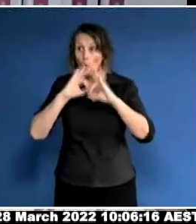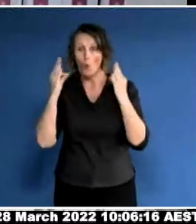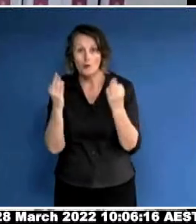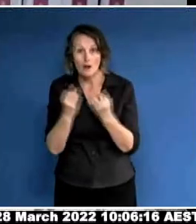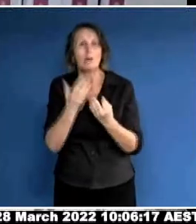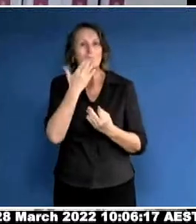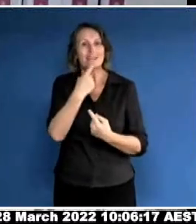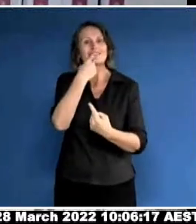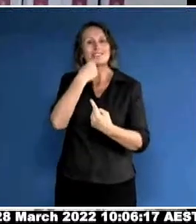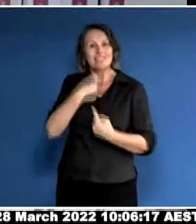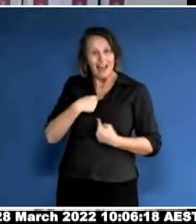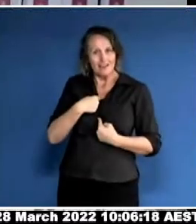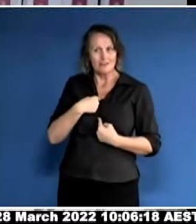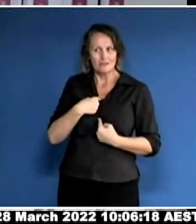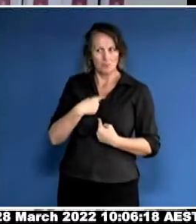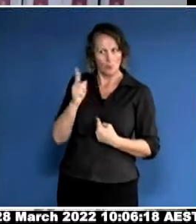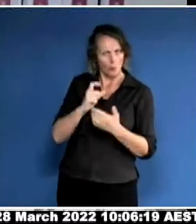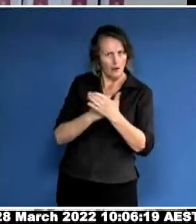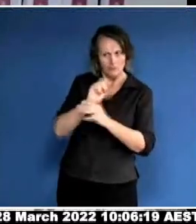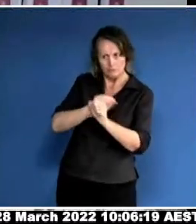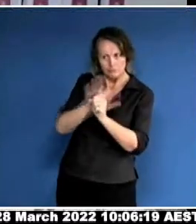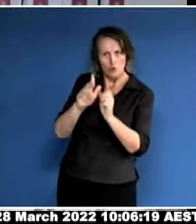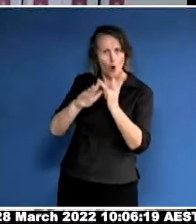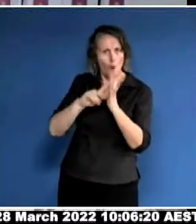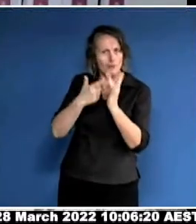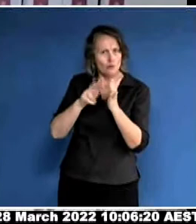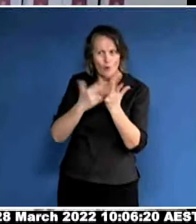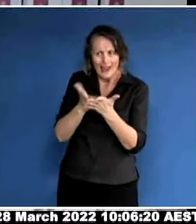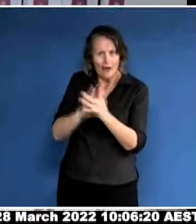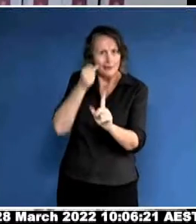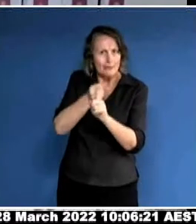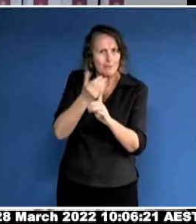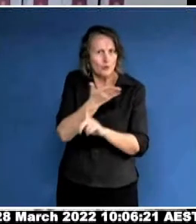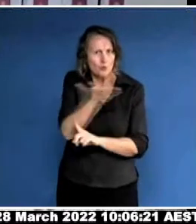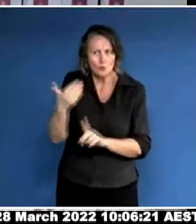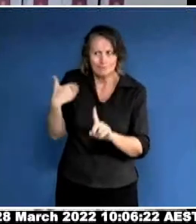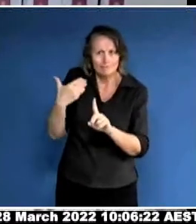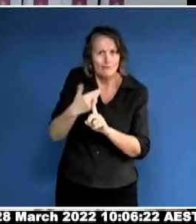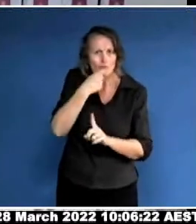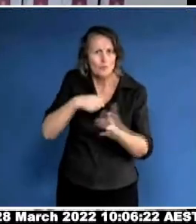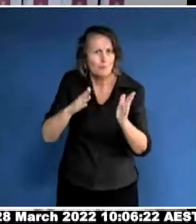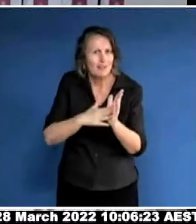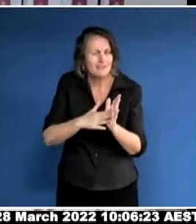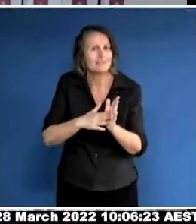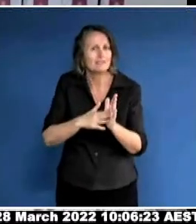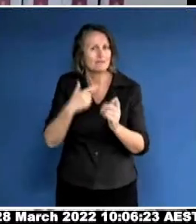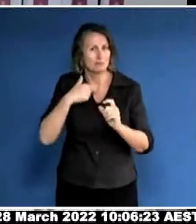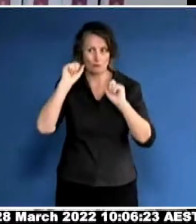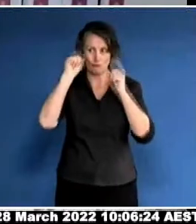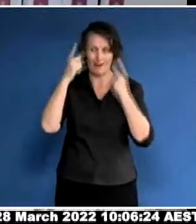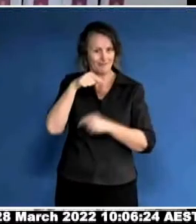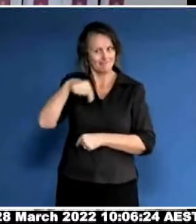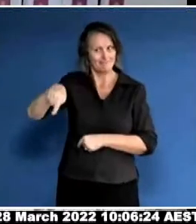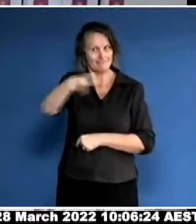us about how the Omicron wave of the pandemic has affected them over the last few months. We want to understand the personal challenges that people